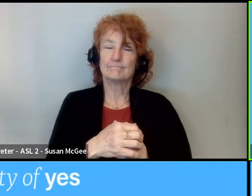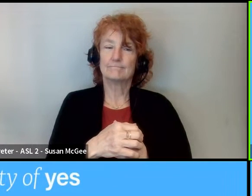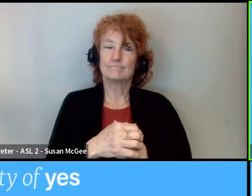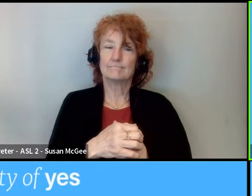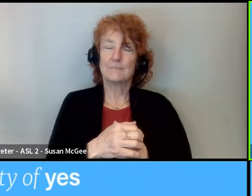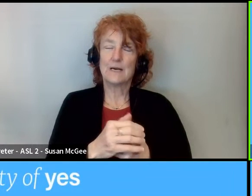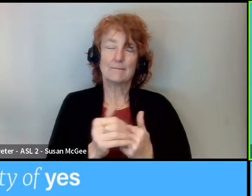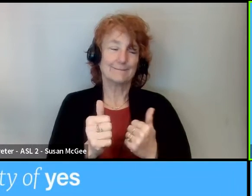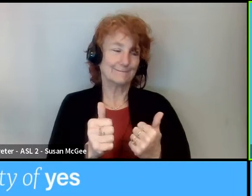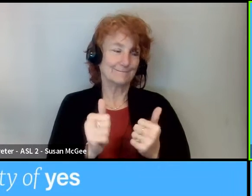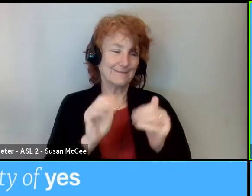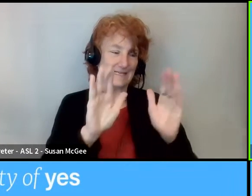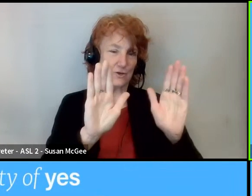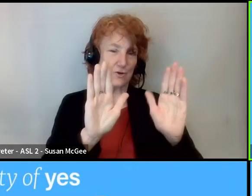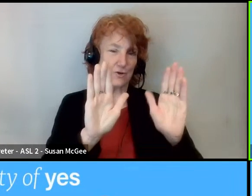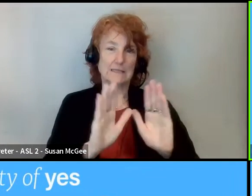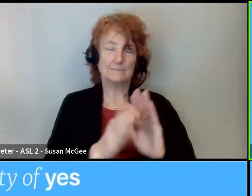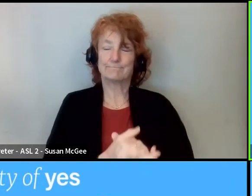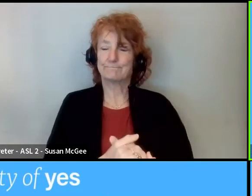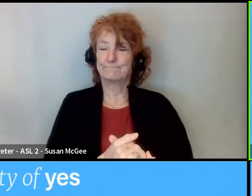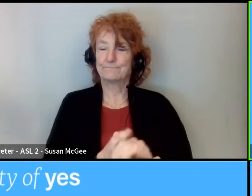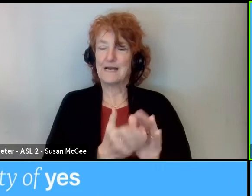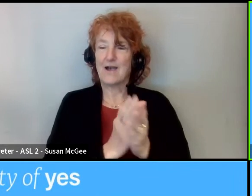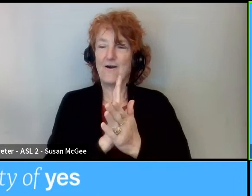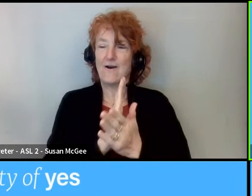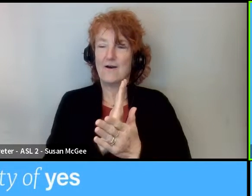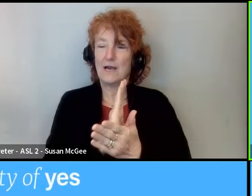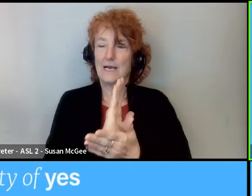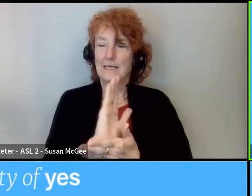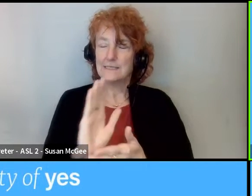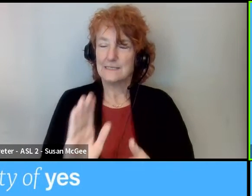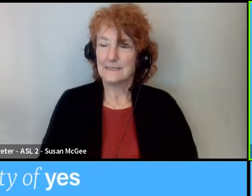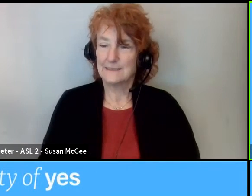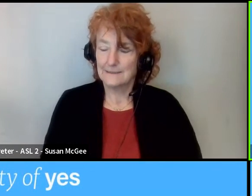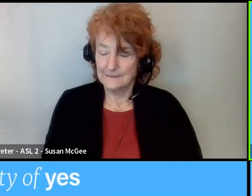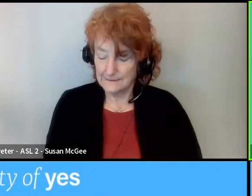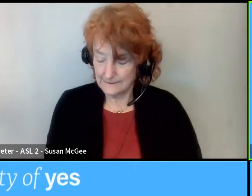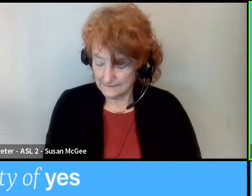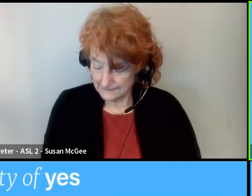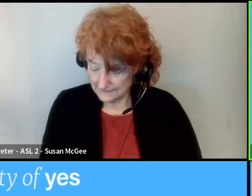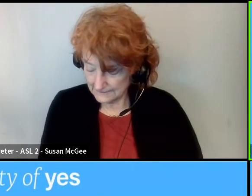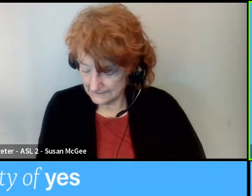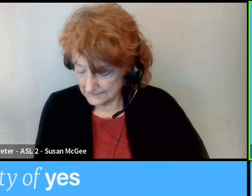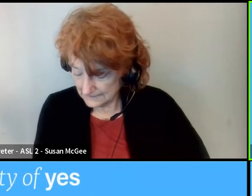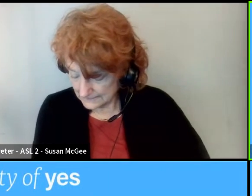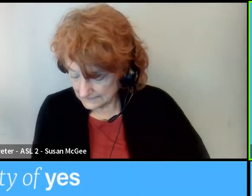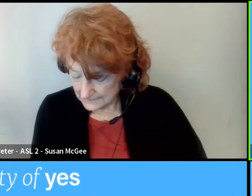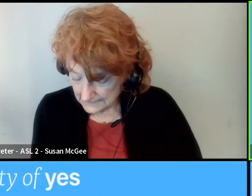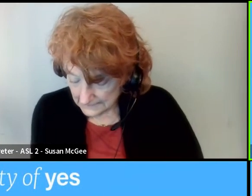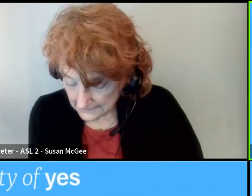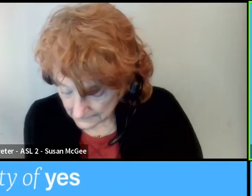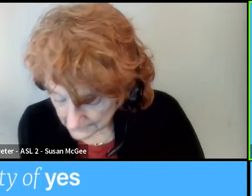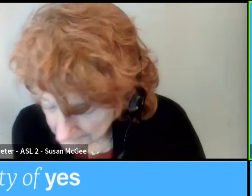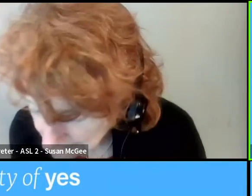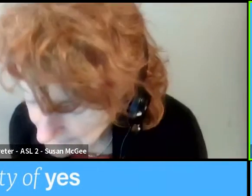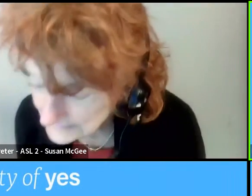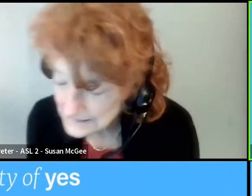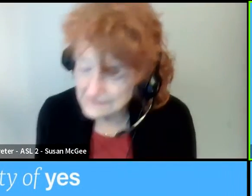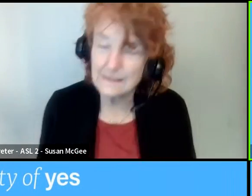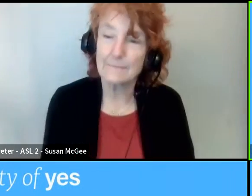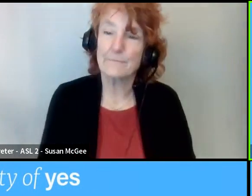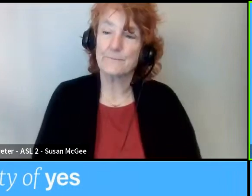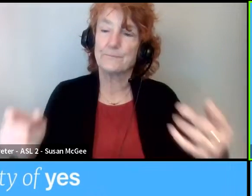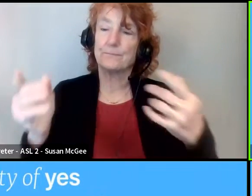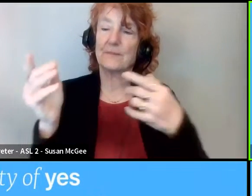That's great. All right, let's move back and hear